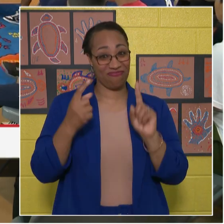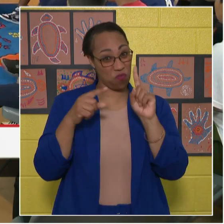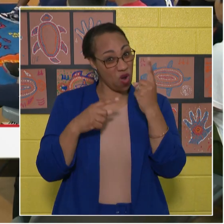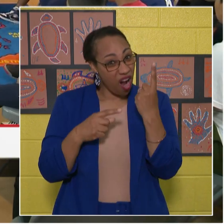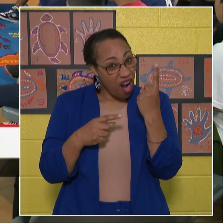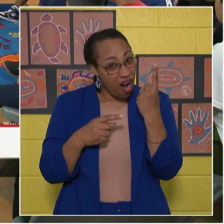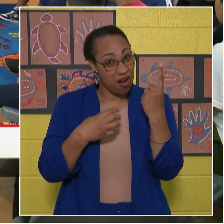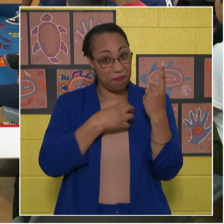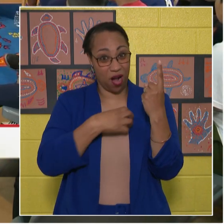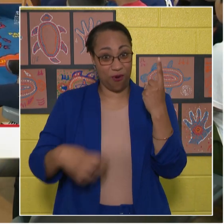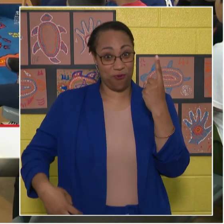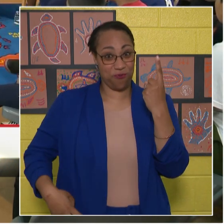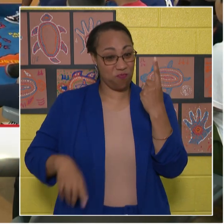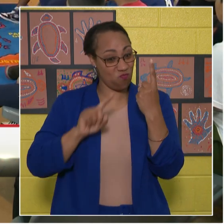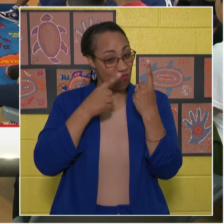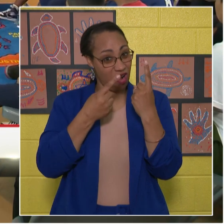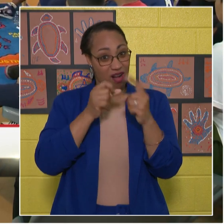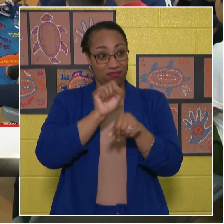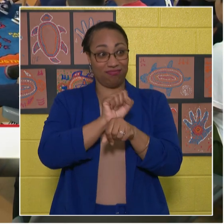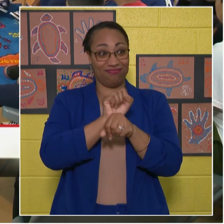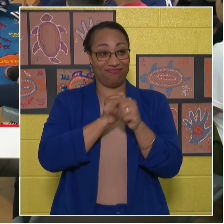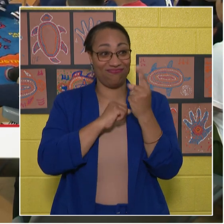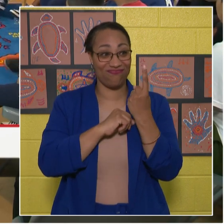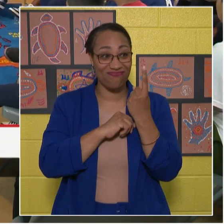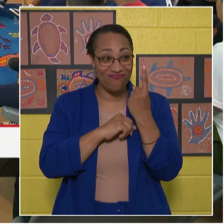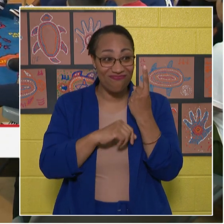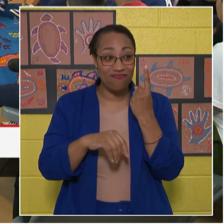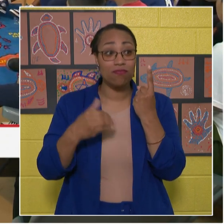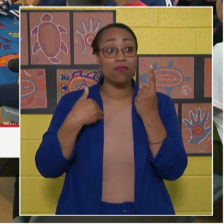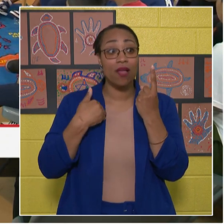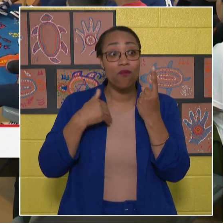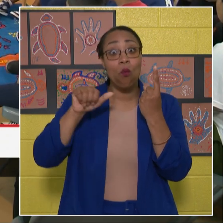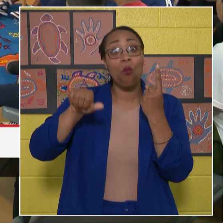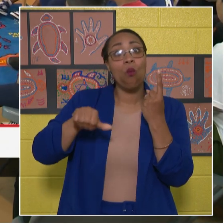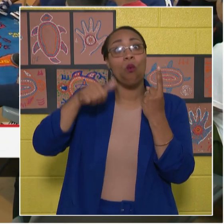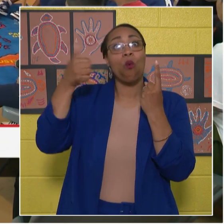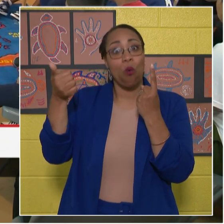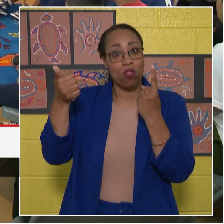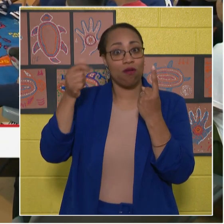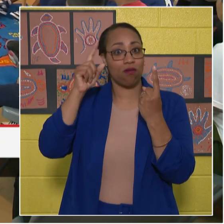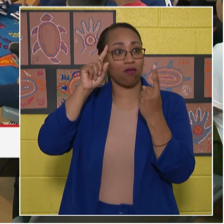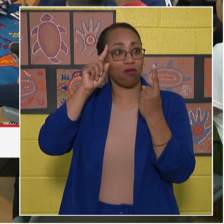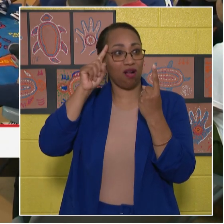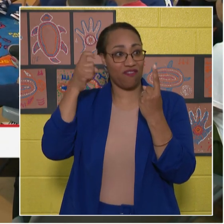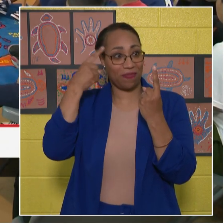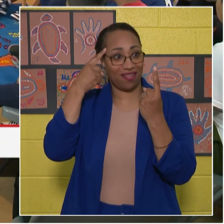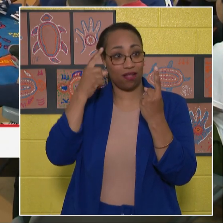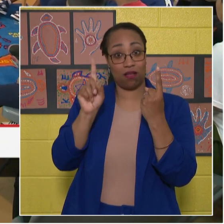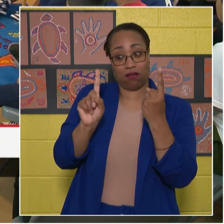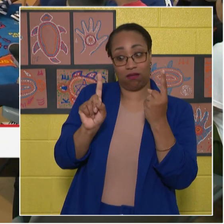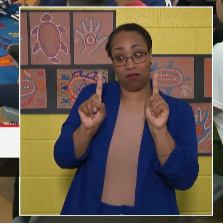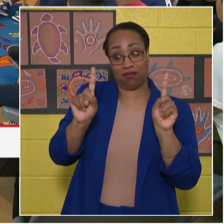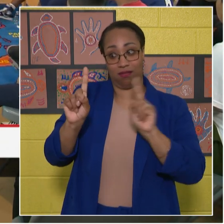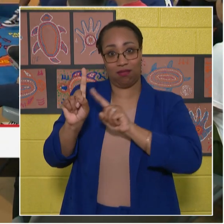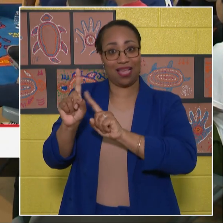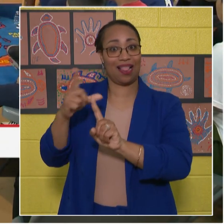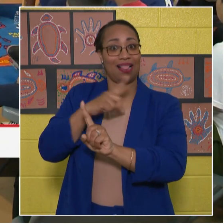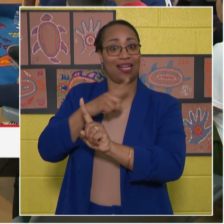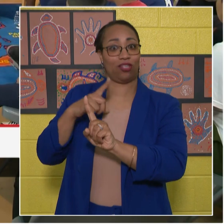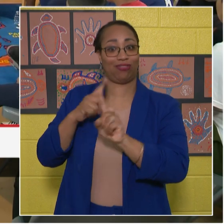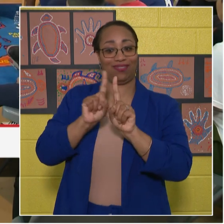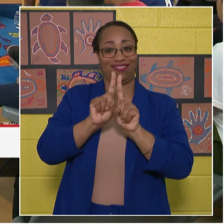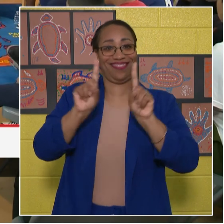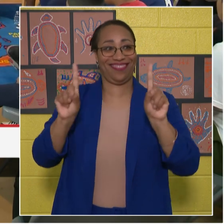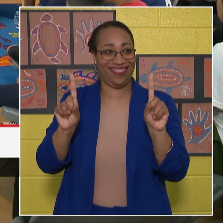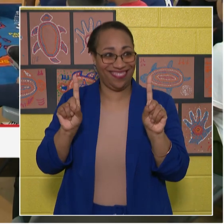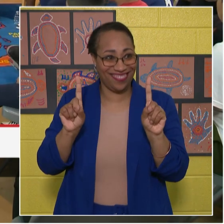other branch of government, the legislative branch of government, has 13 council members. And guess